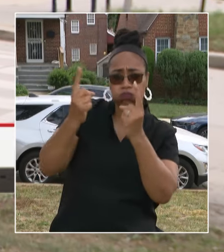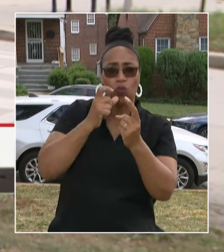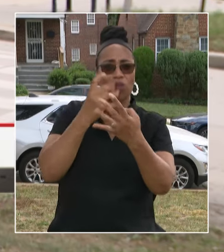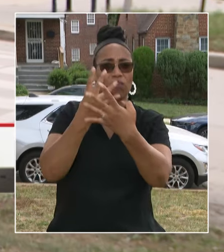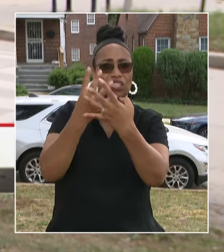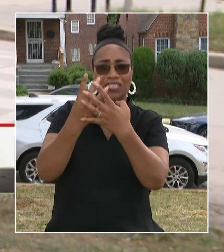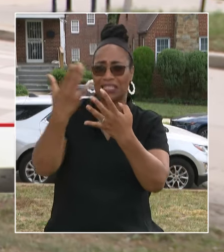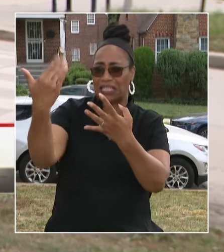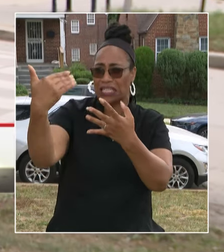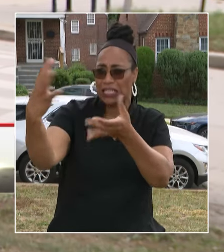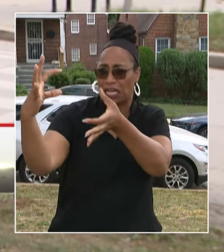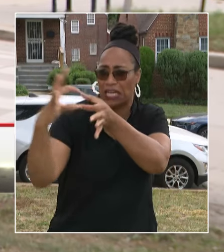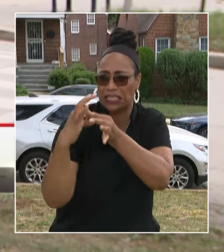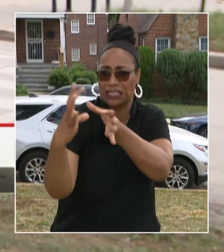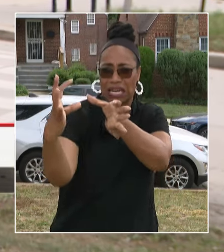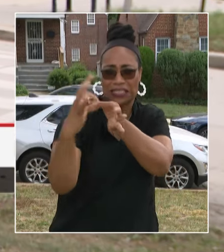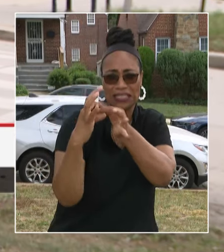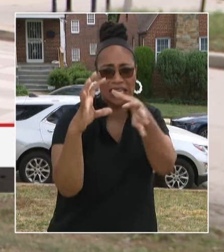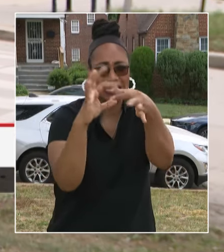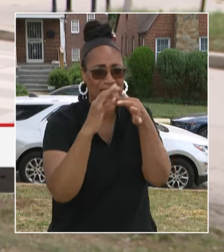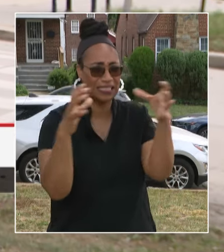Services and Offender Supervision Agency.